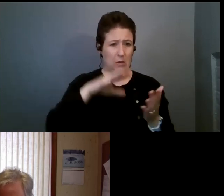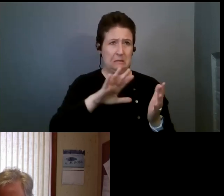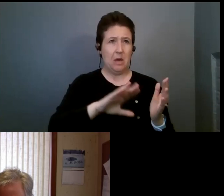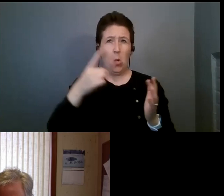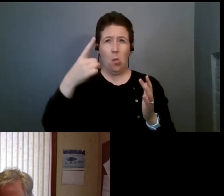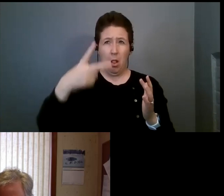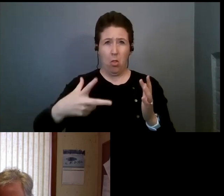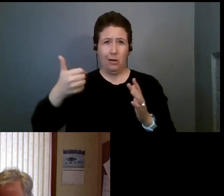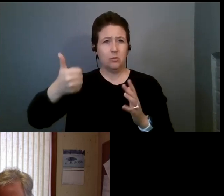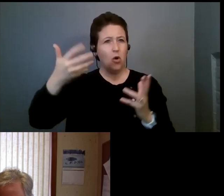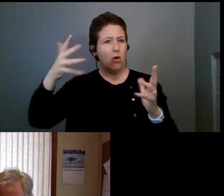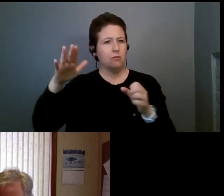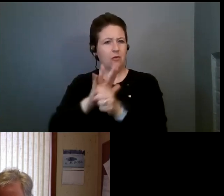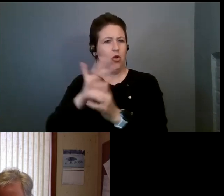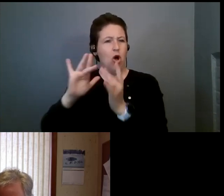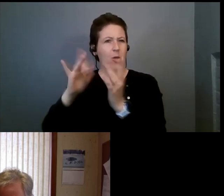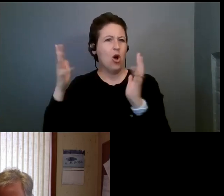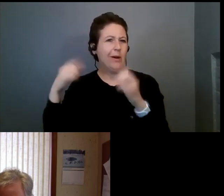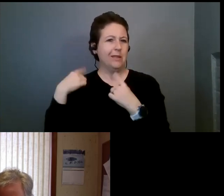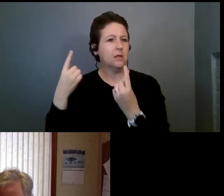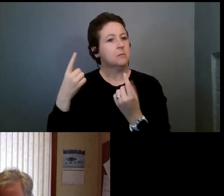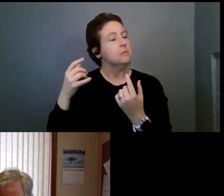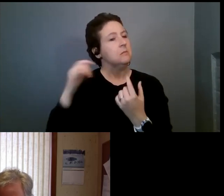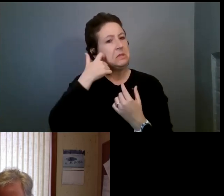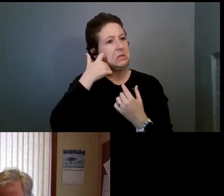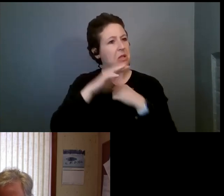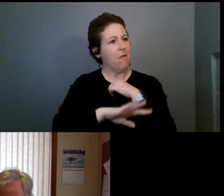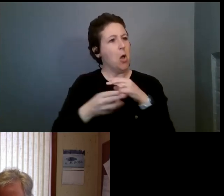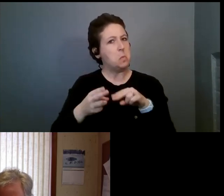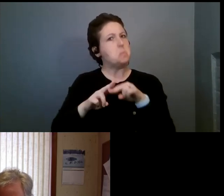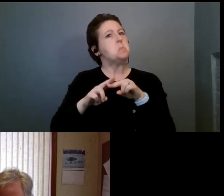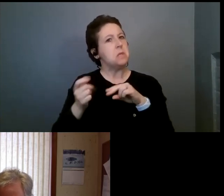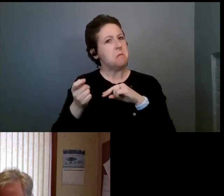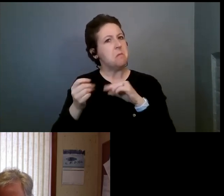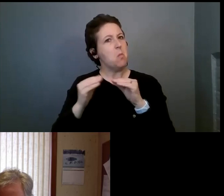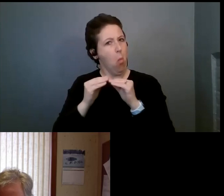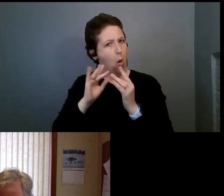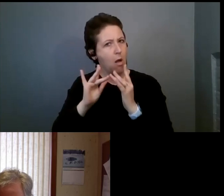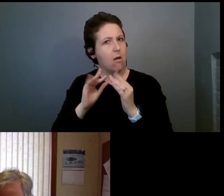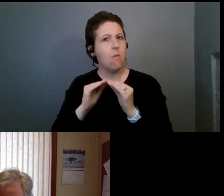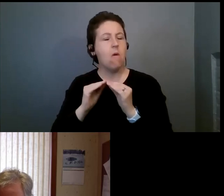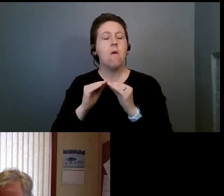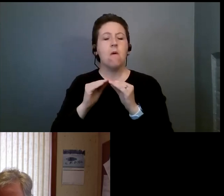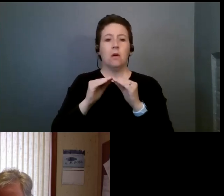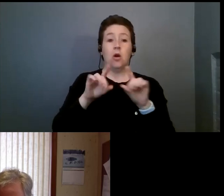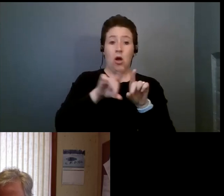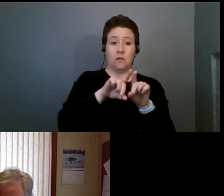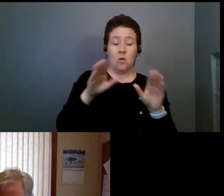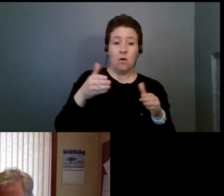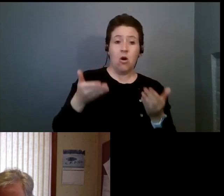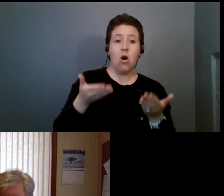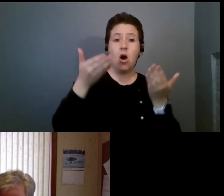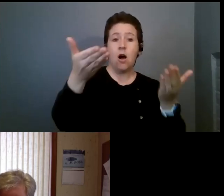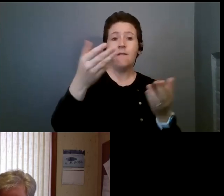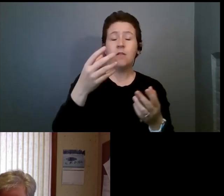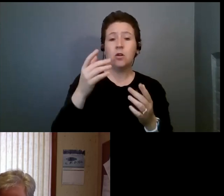students. And that's up a little bit this term. We are also offering a version of online